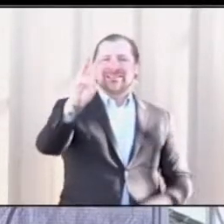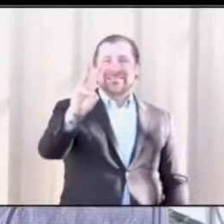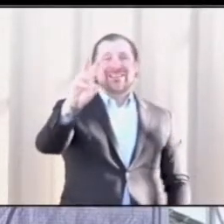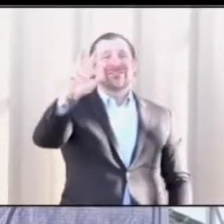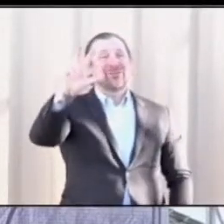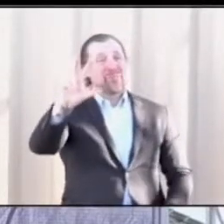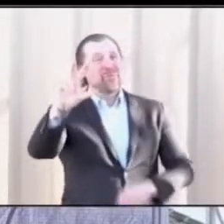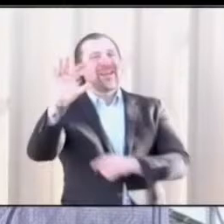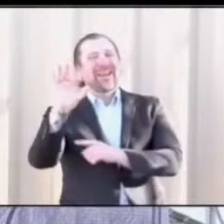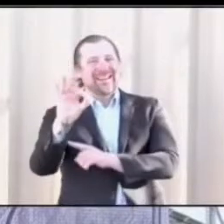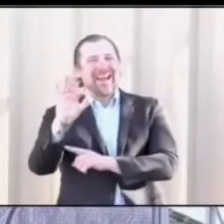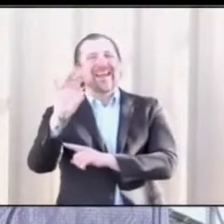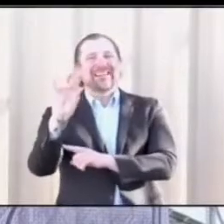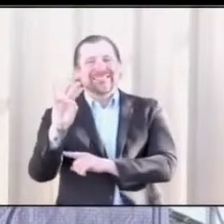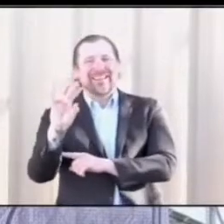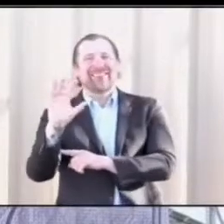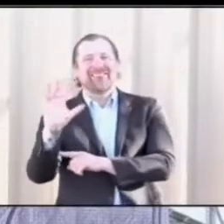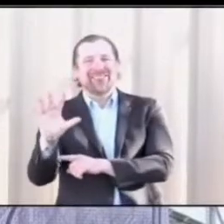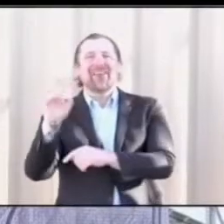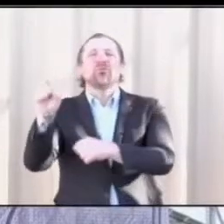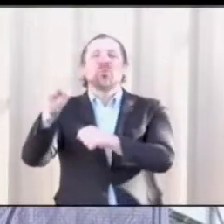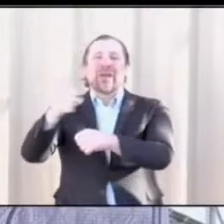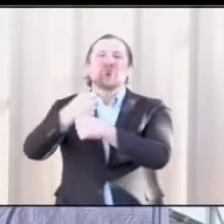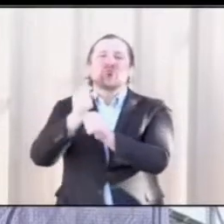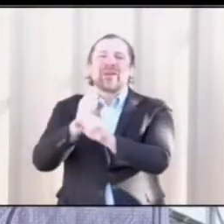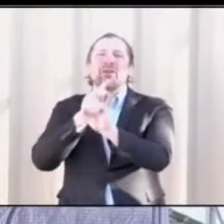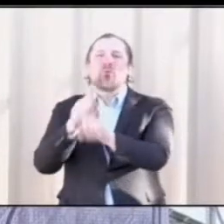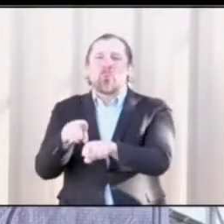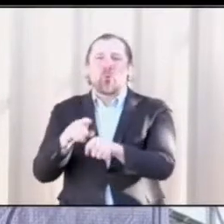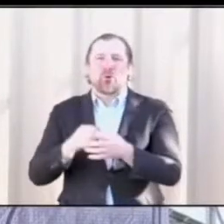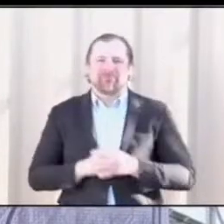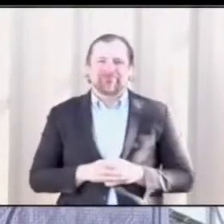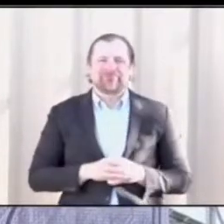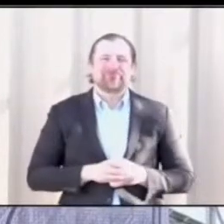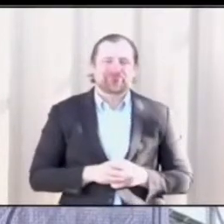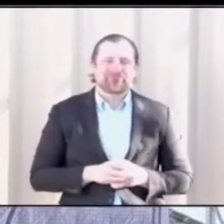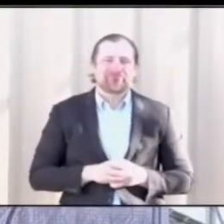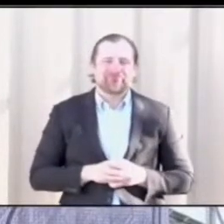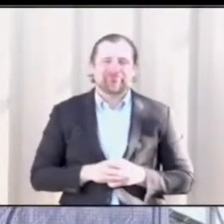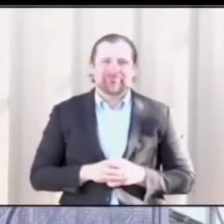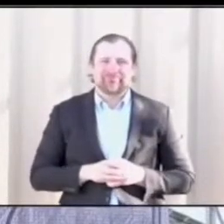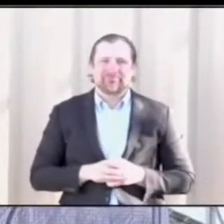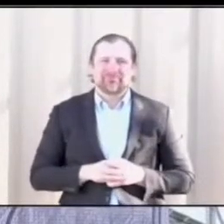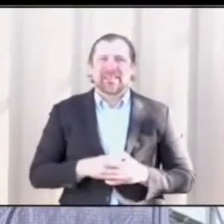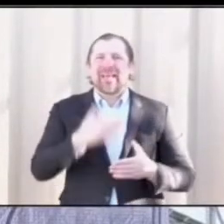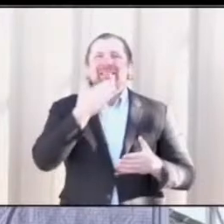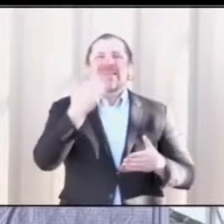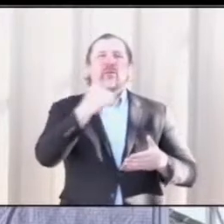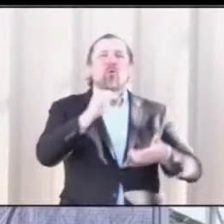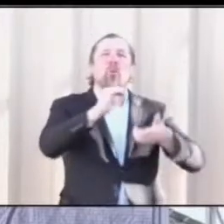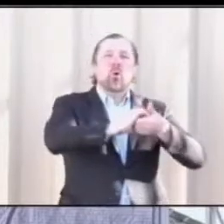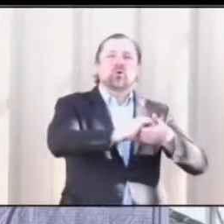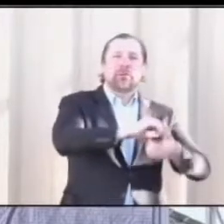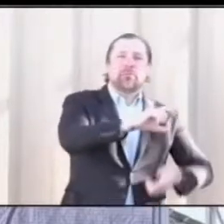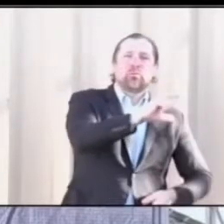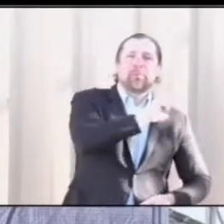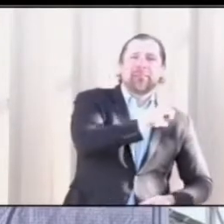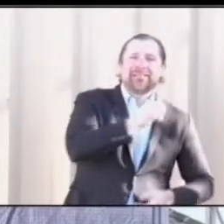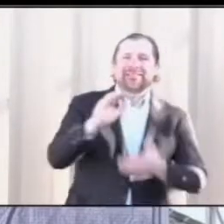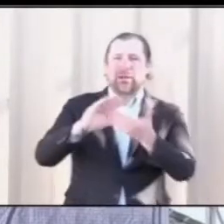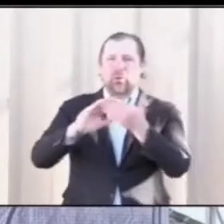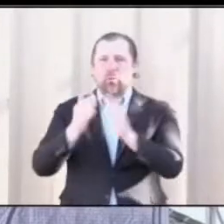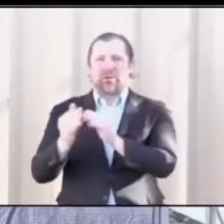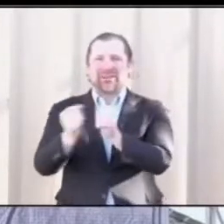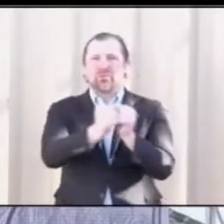63975, then follow the link to create a report. Our collective safety depends on the partnership between the police and the community.